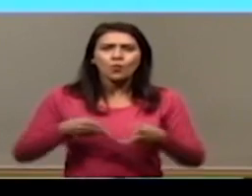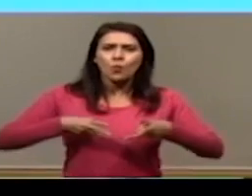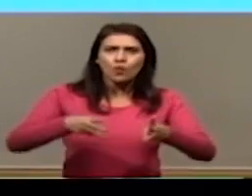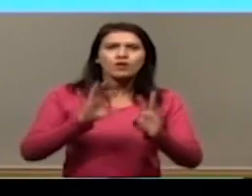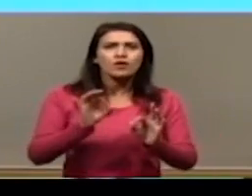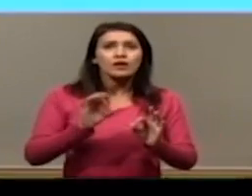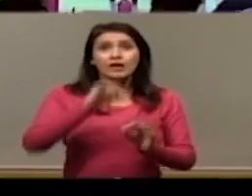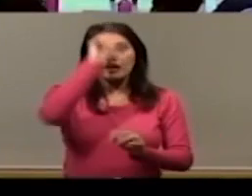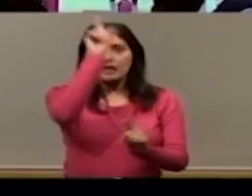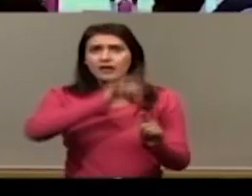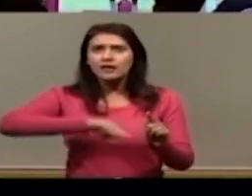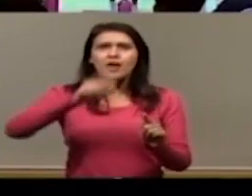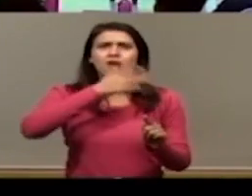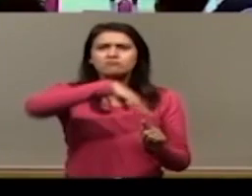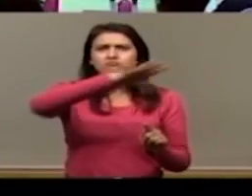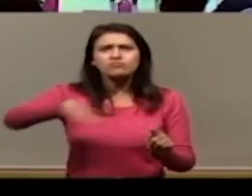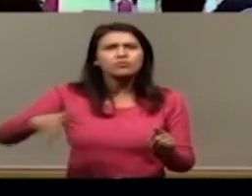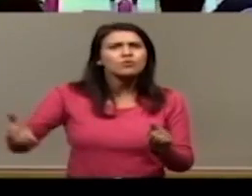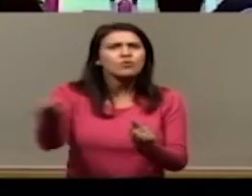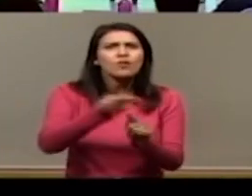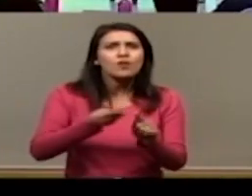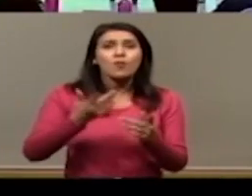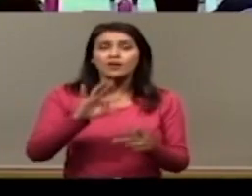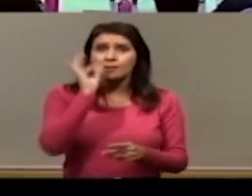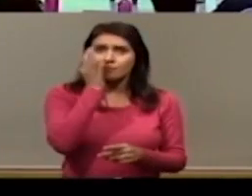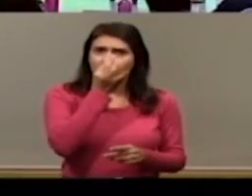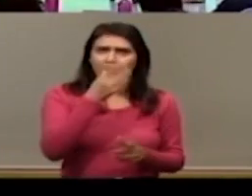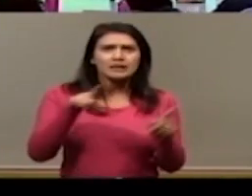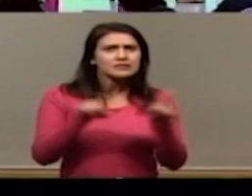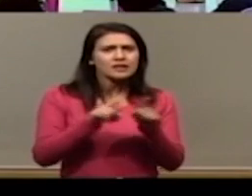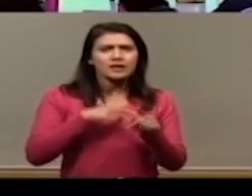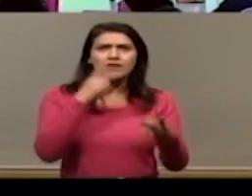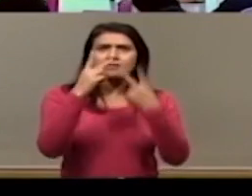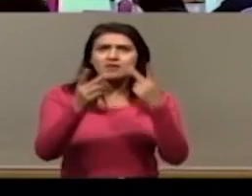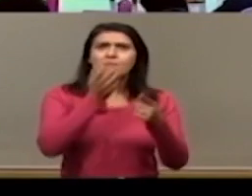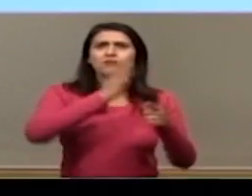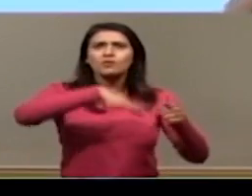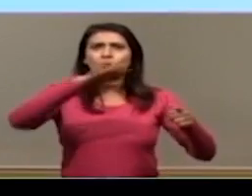of the longest coastlines. We're a peninsula. But except Chennai, I haven't yet seen a beach